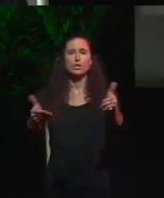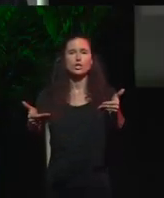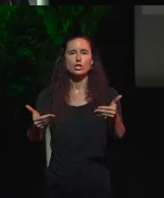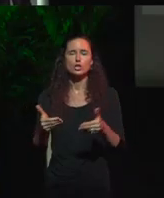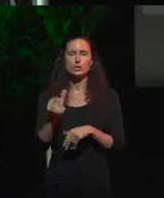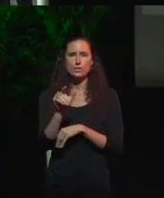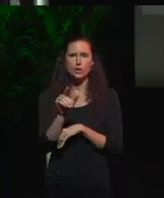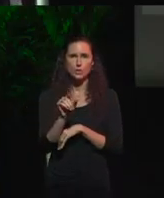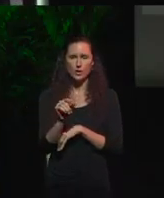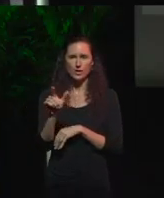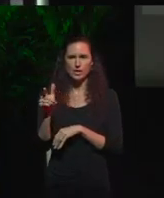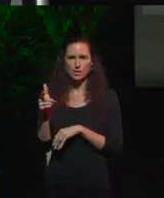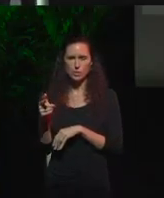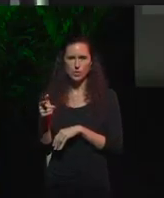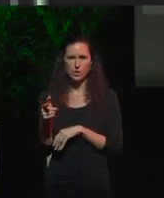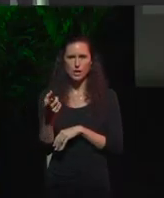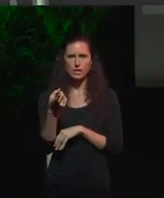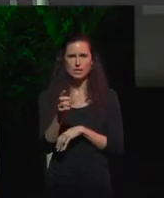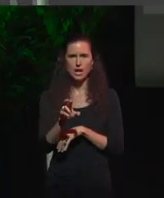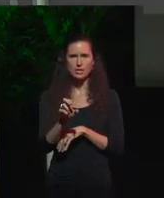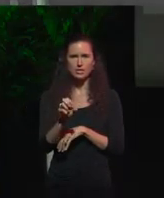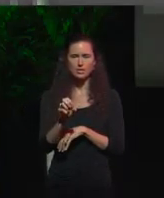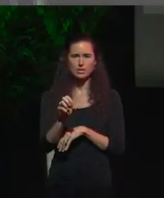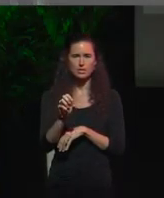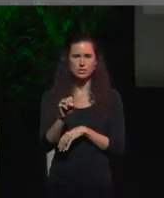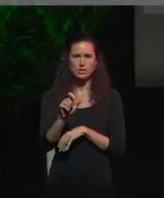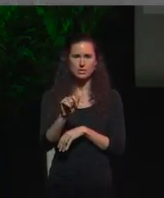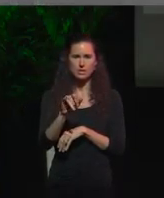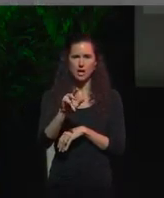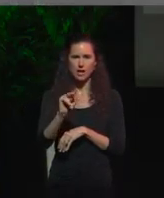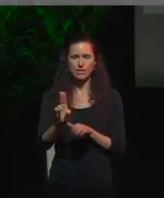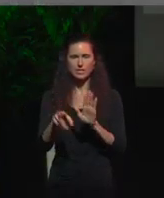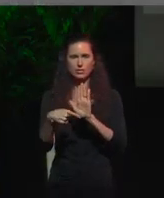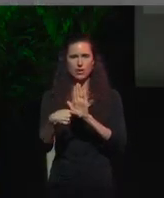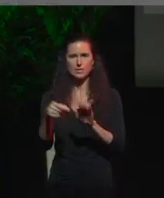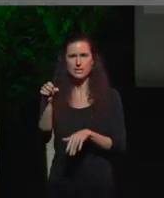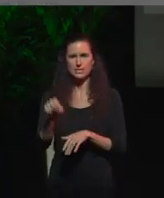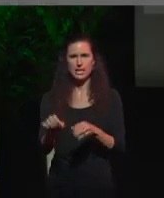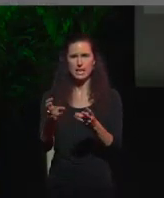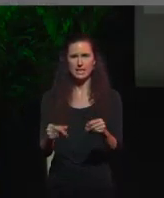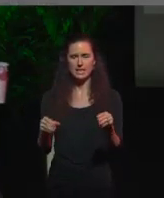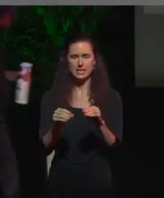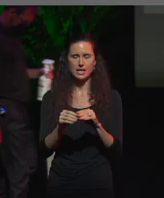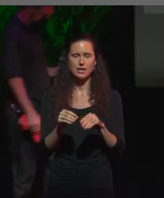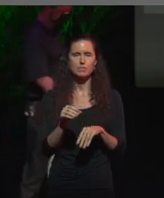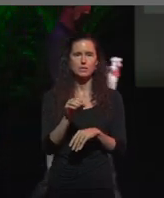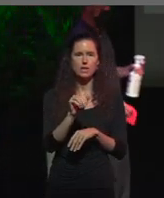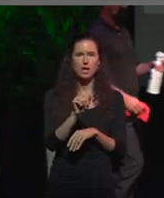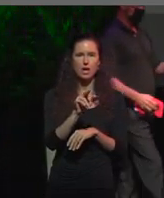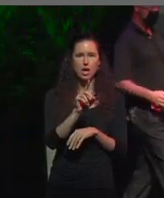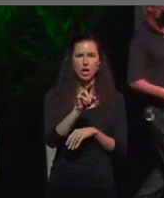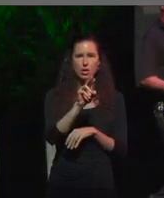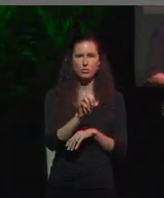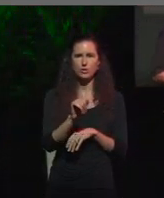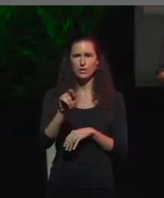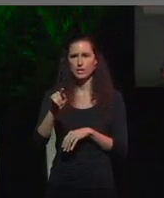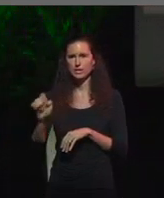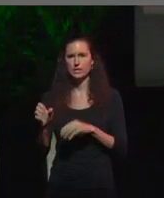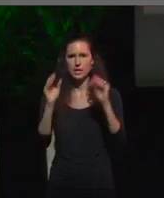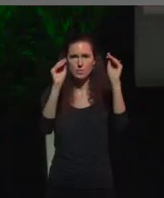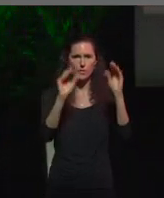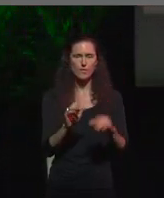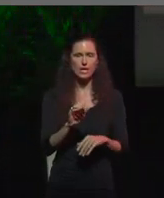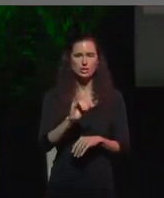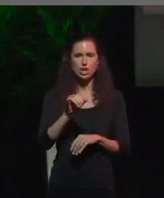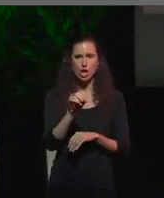21, Director Dr. Susan Slavitz, representing South Campus, Associate Directors Audrey Ante and Professor Janiah